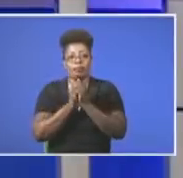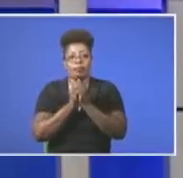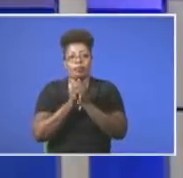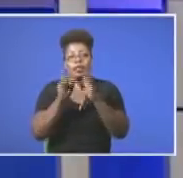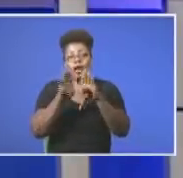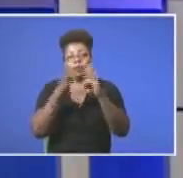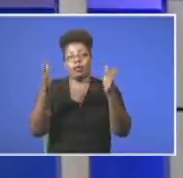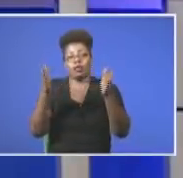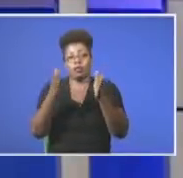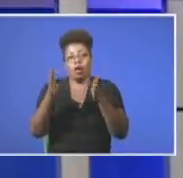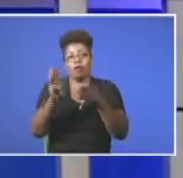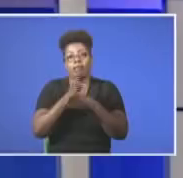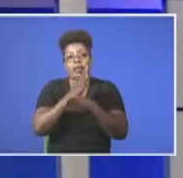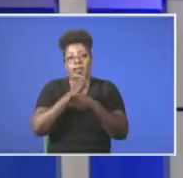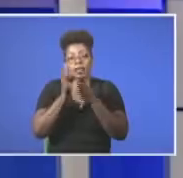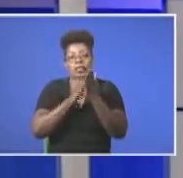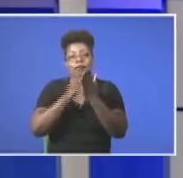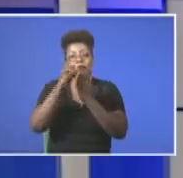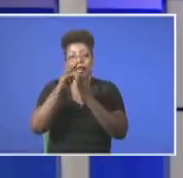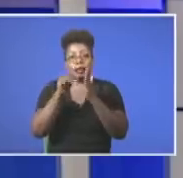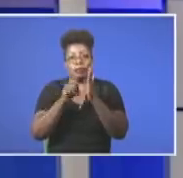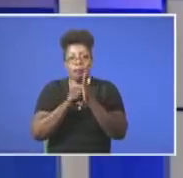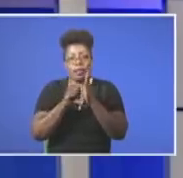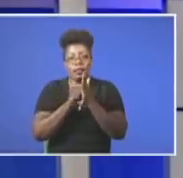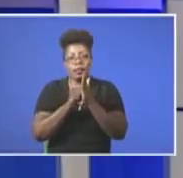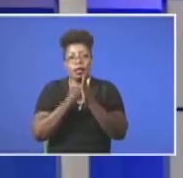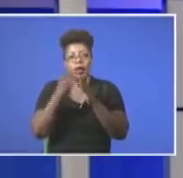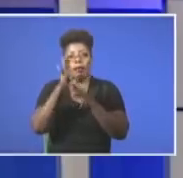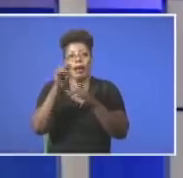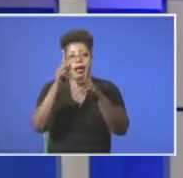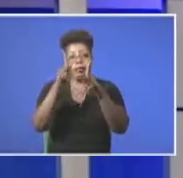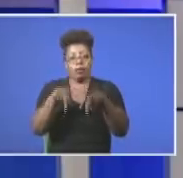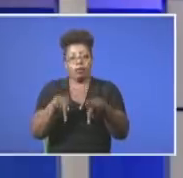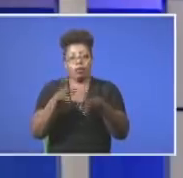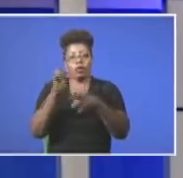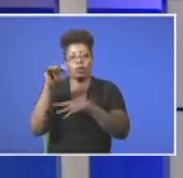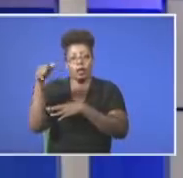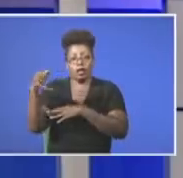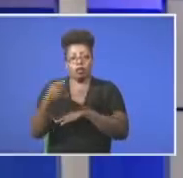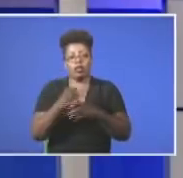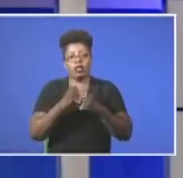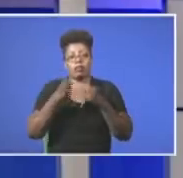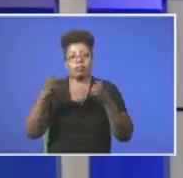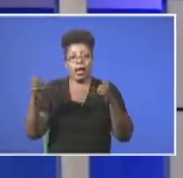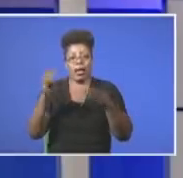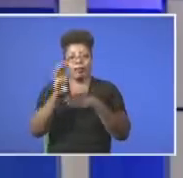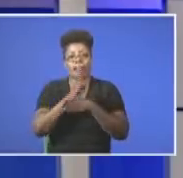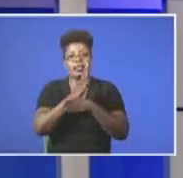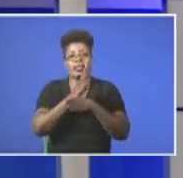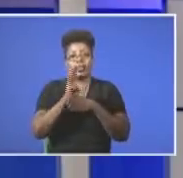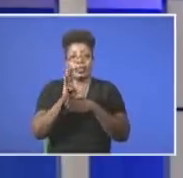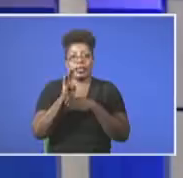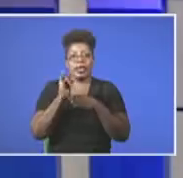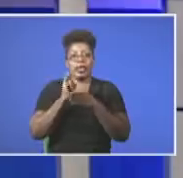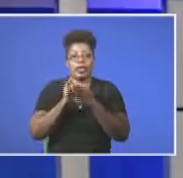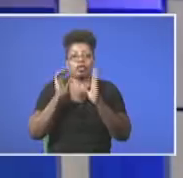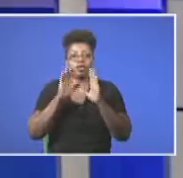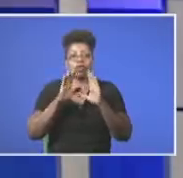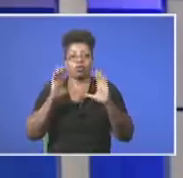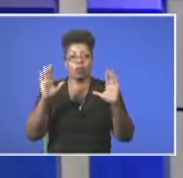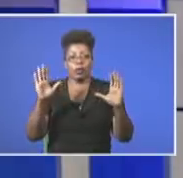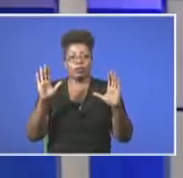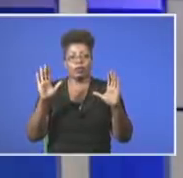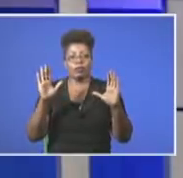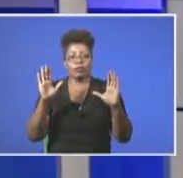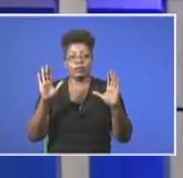Small Business Development Center say the demand by persons seeking to introduce or expand existing businesses is great.